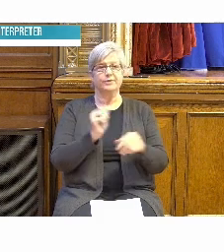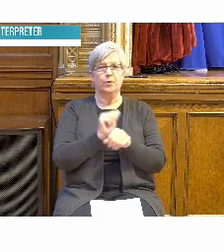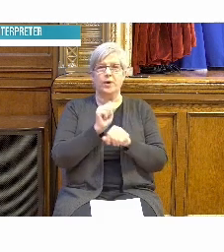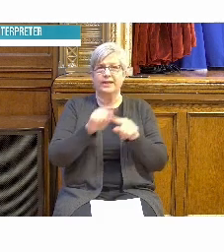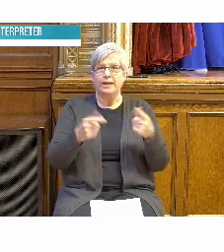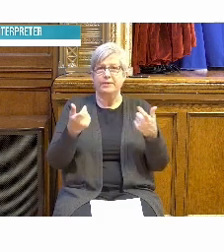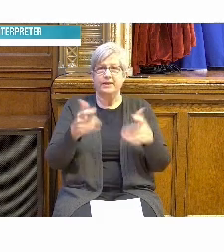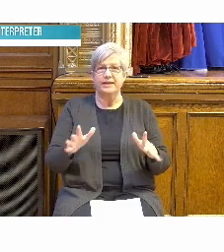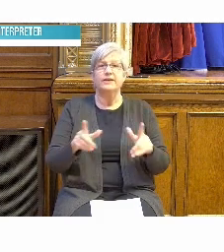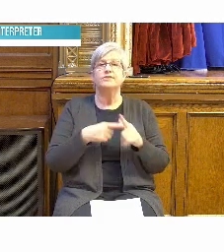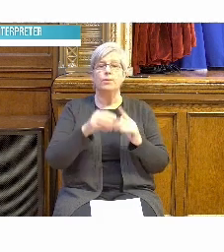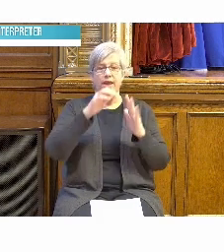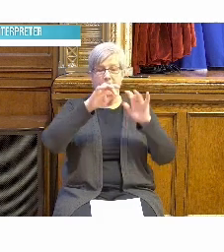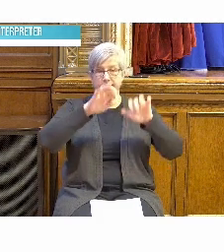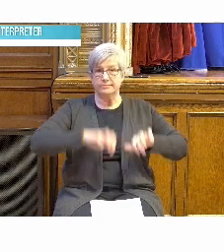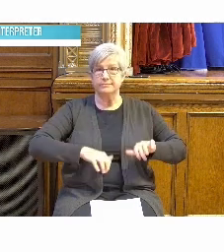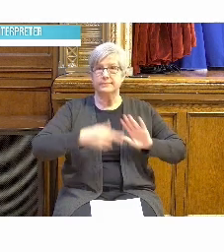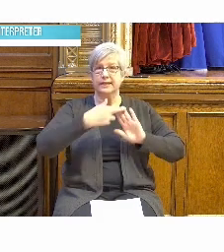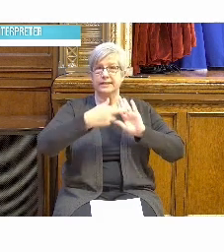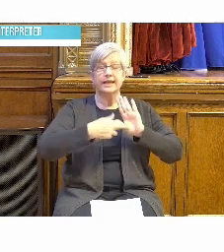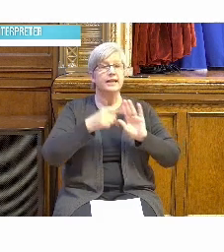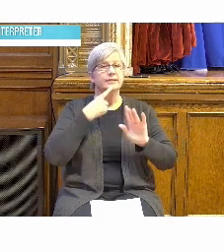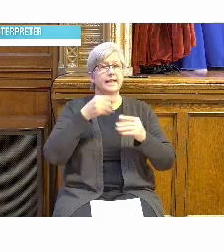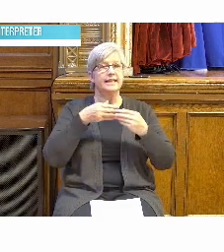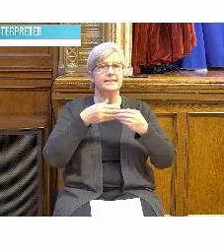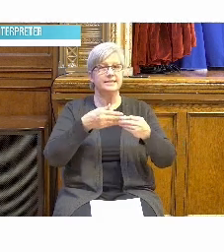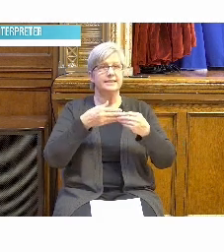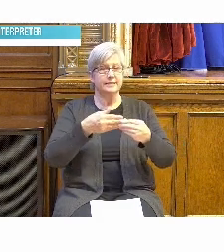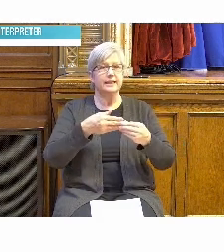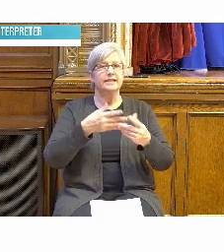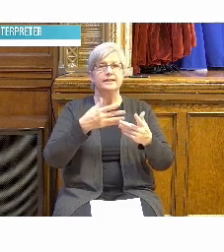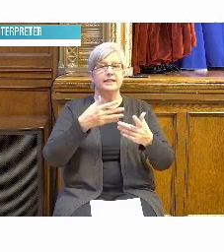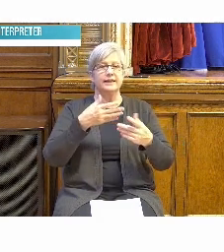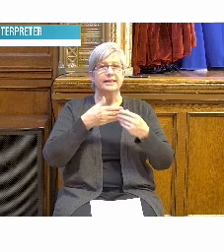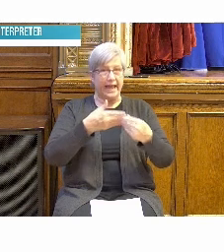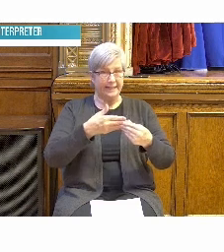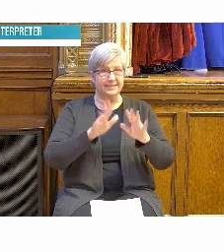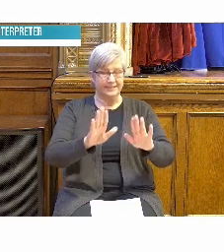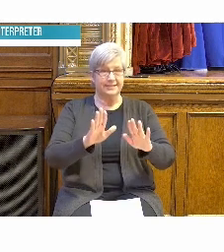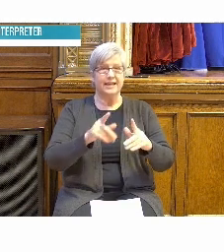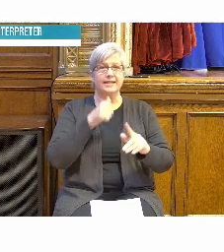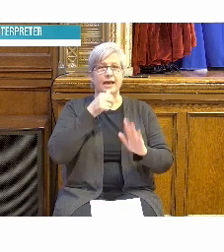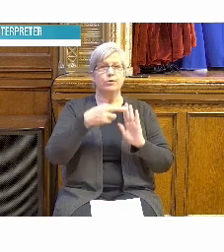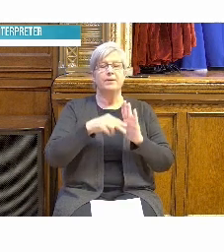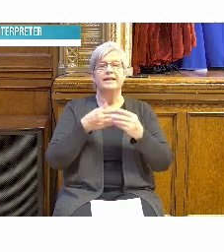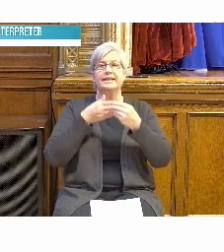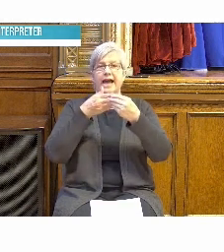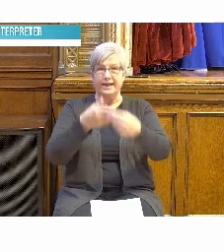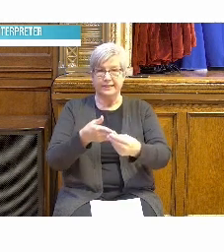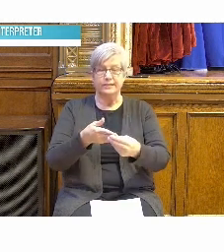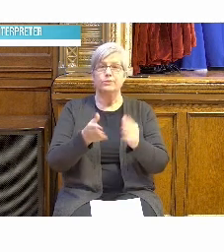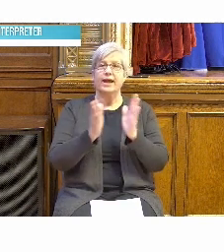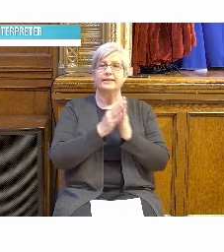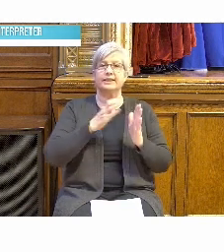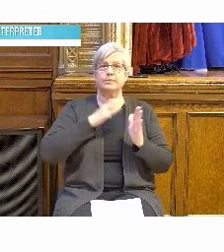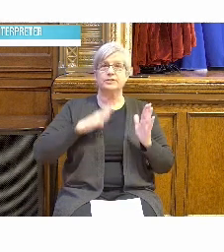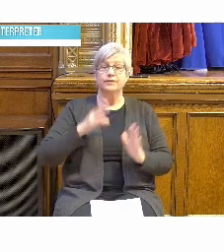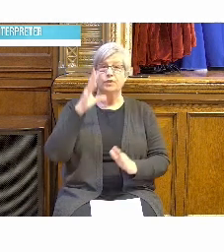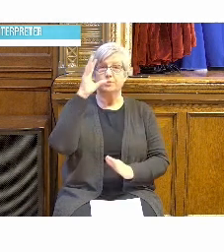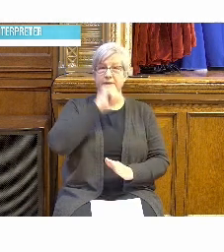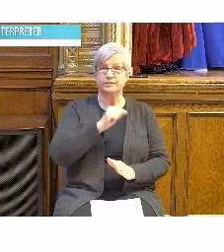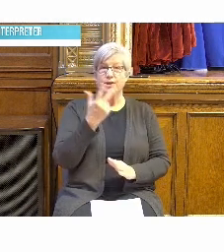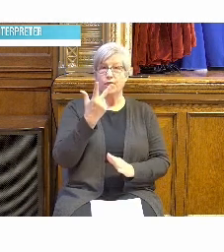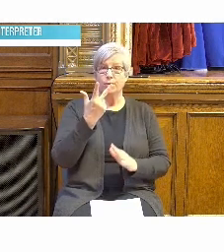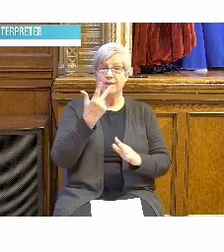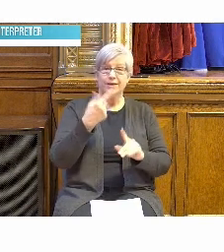here is guidance, and I want to be clear on the language on guidance, that we are asking that commissioners that miss 3 or more meetings,